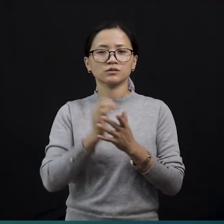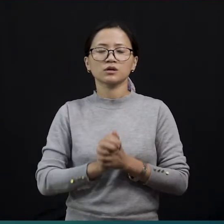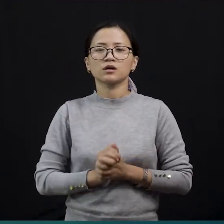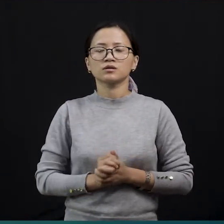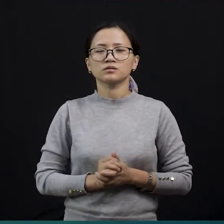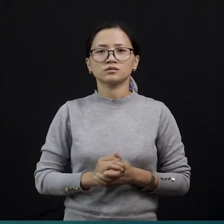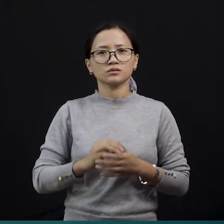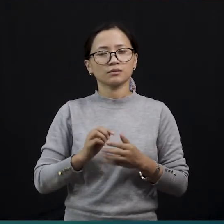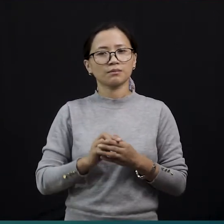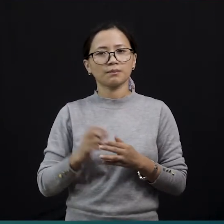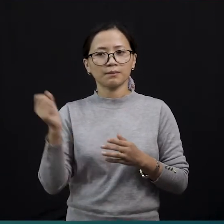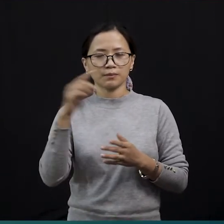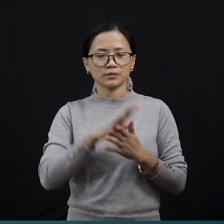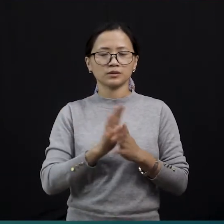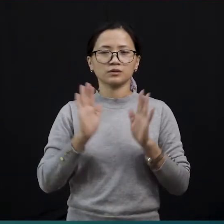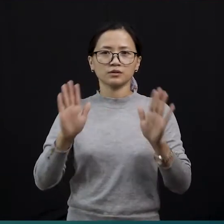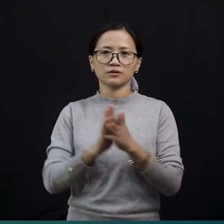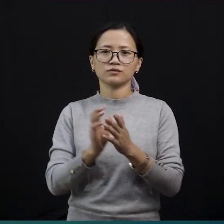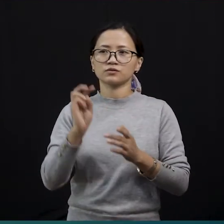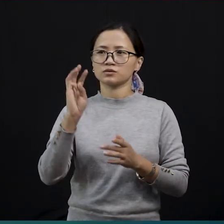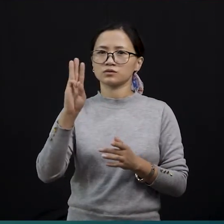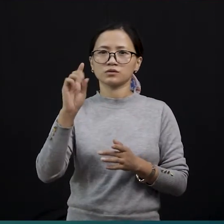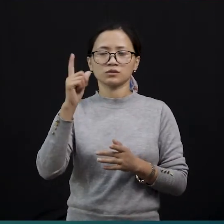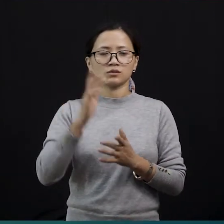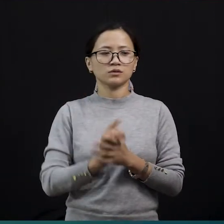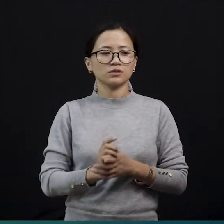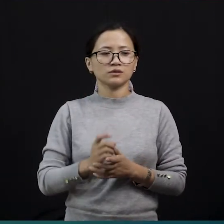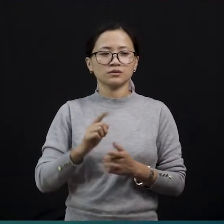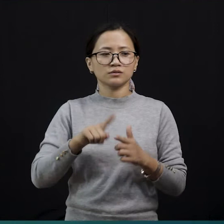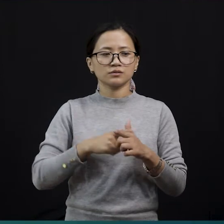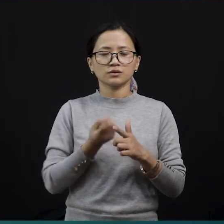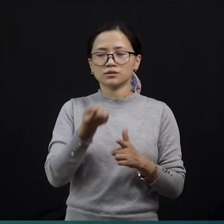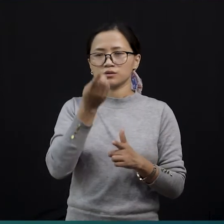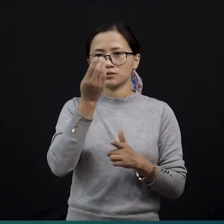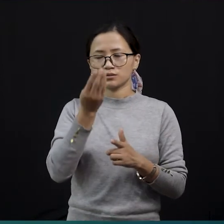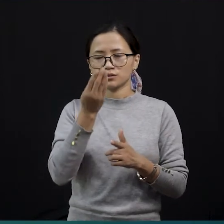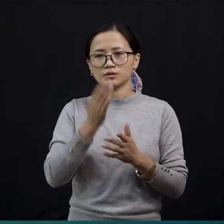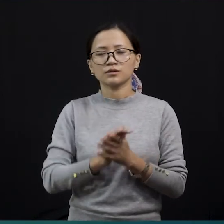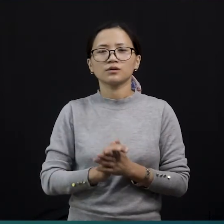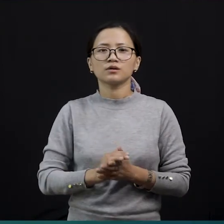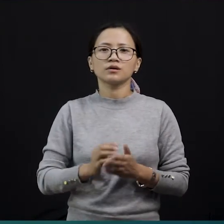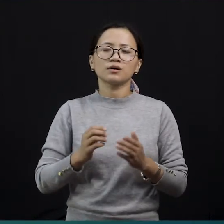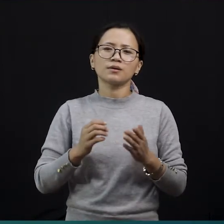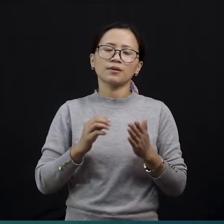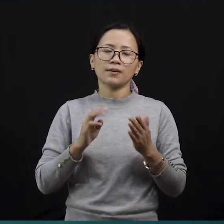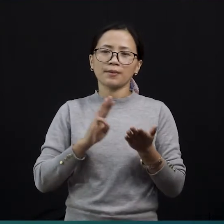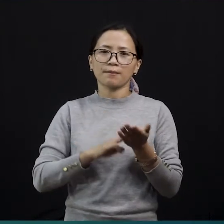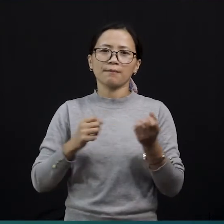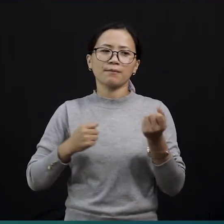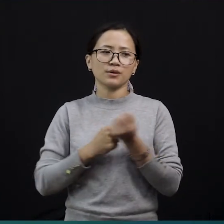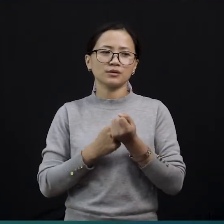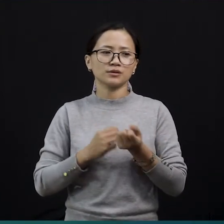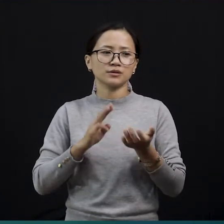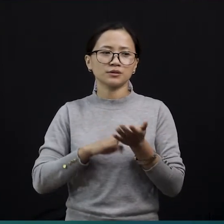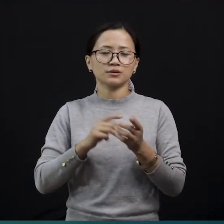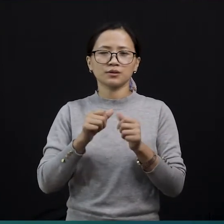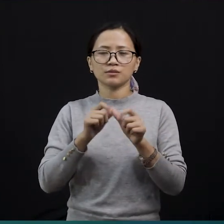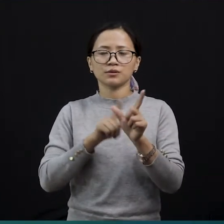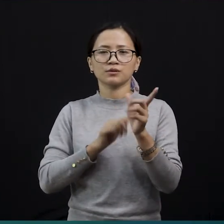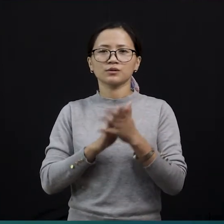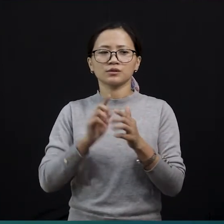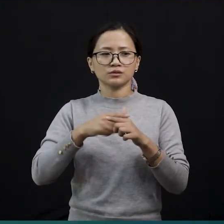have 31 days, right? So it is January, the first month, then March, then May,